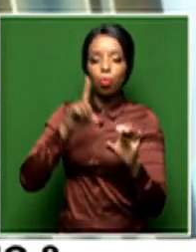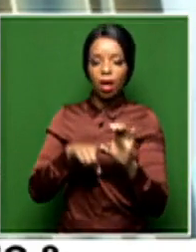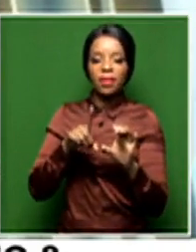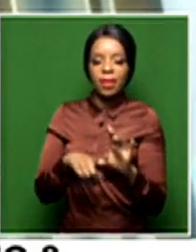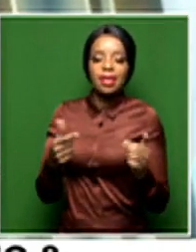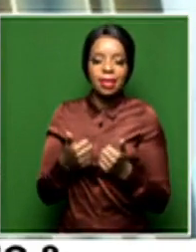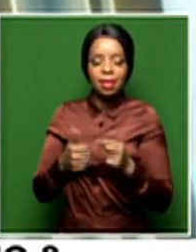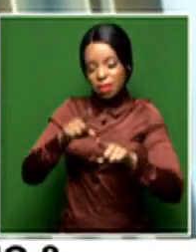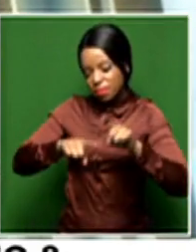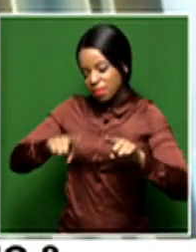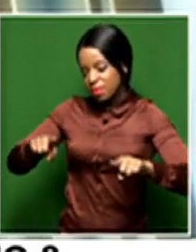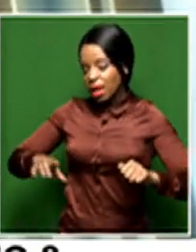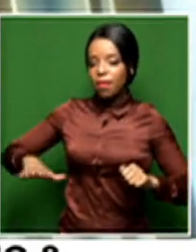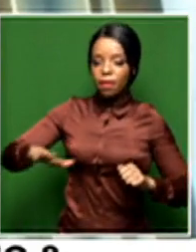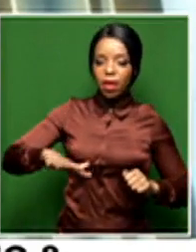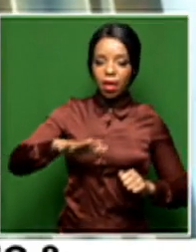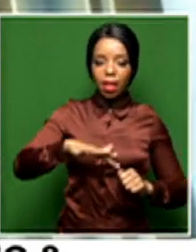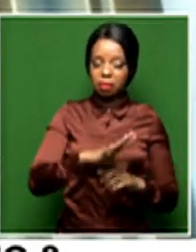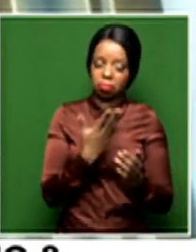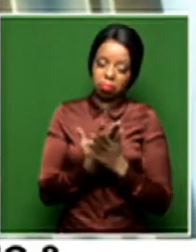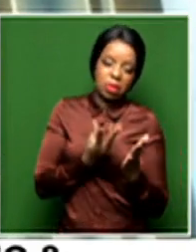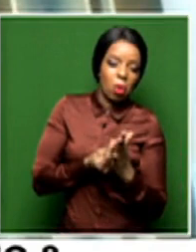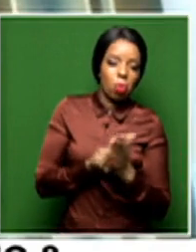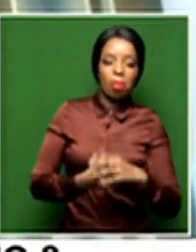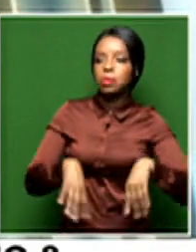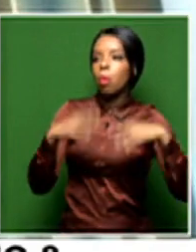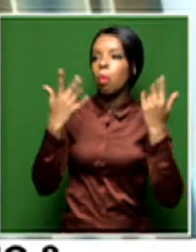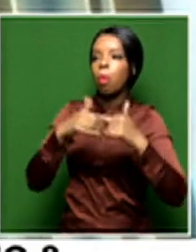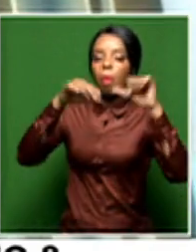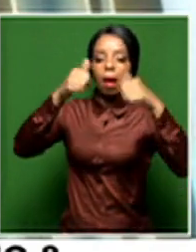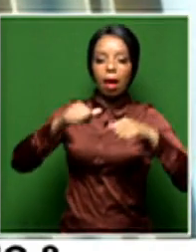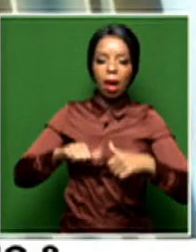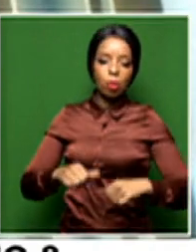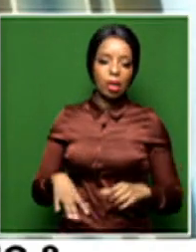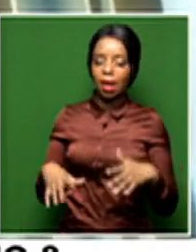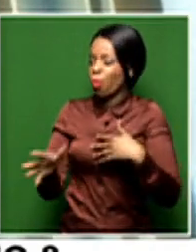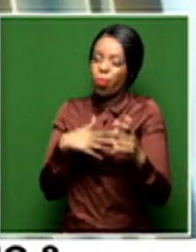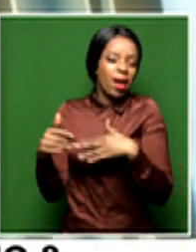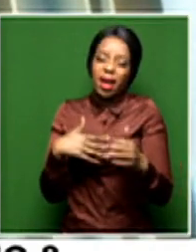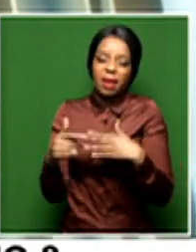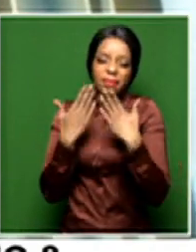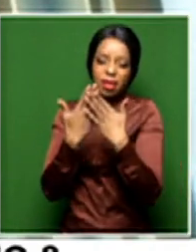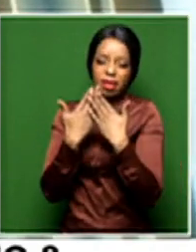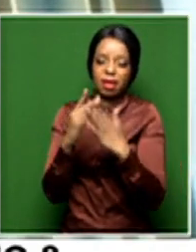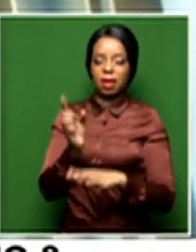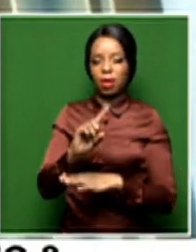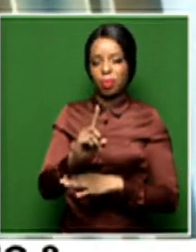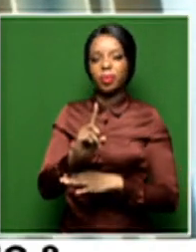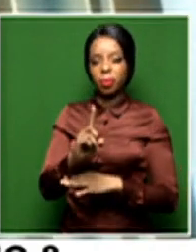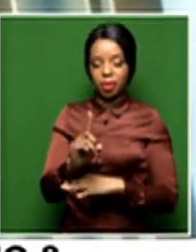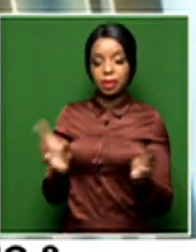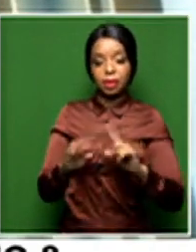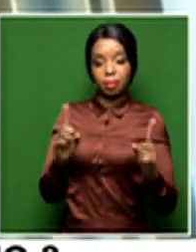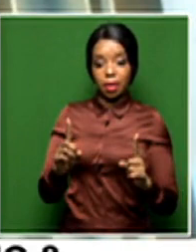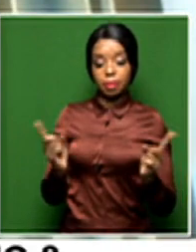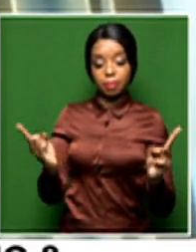fields, because they, it may be economics, it may be accounting, whatever that field is. What then happens is that as they